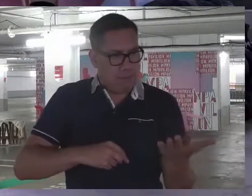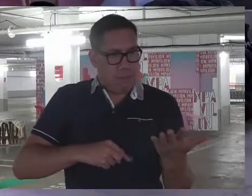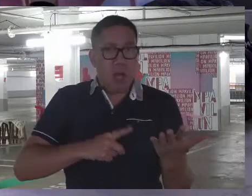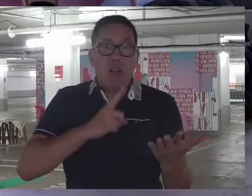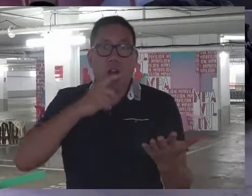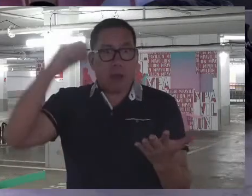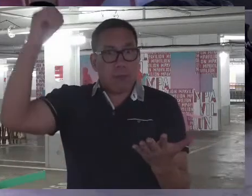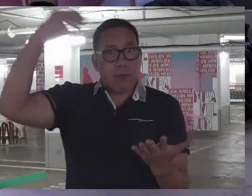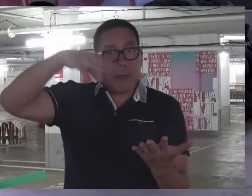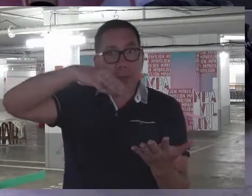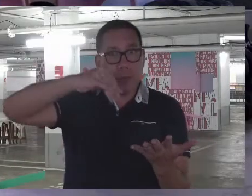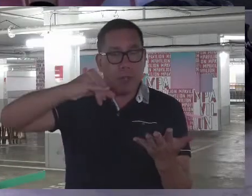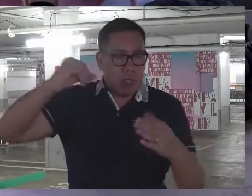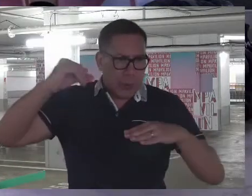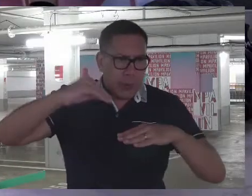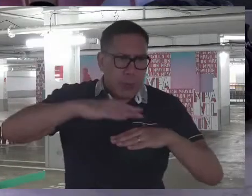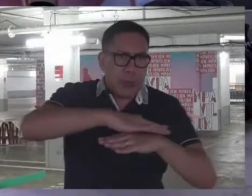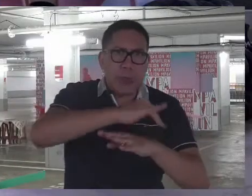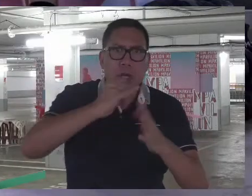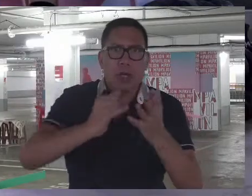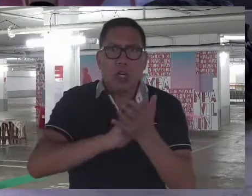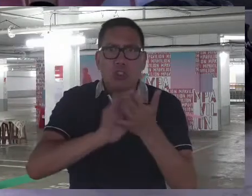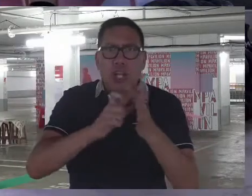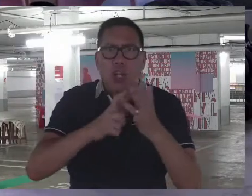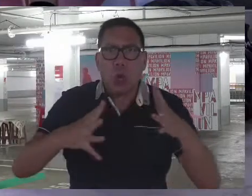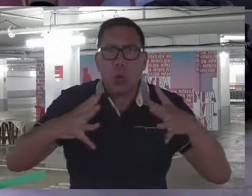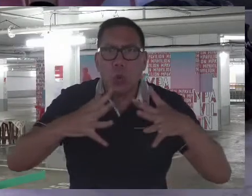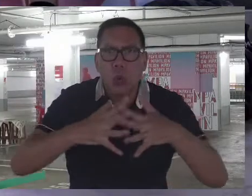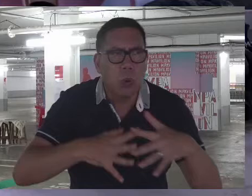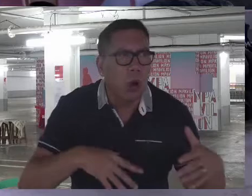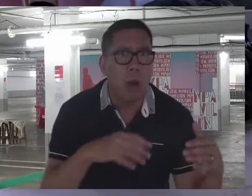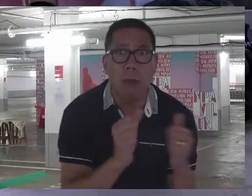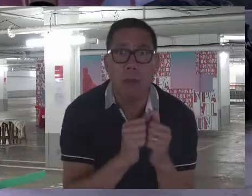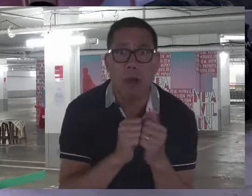shadows on transparencies or on metal,